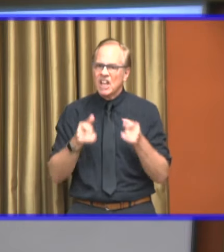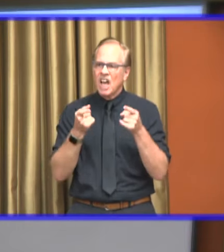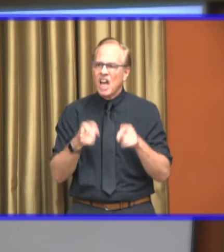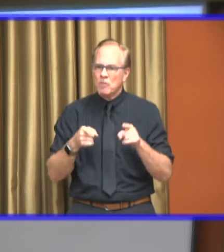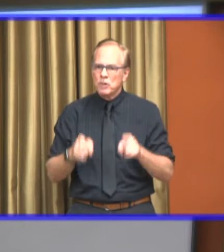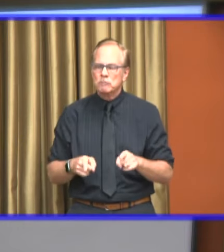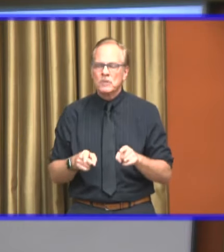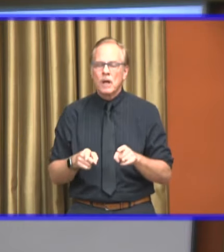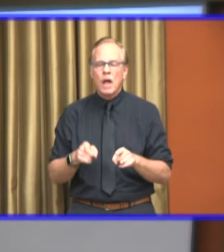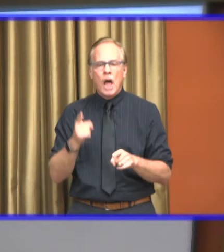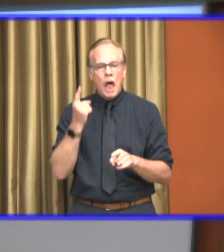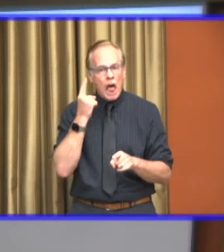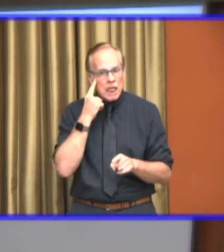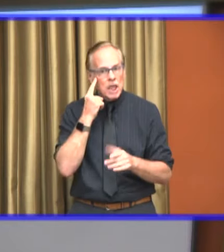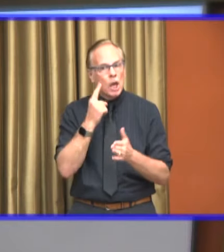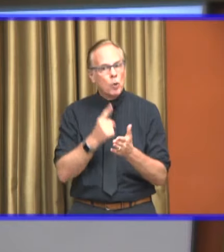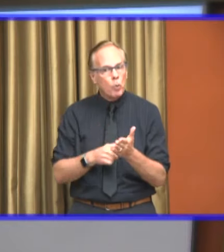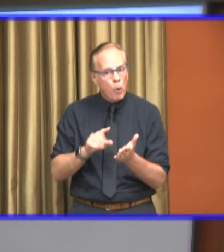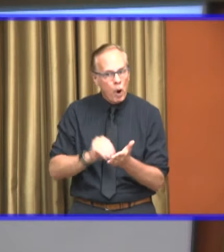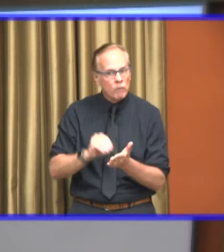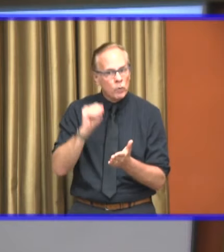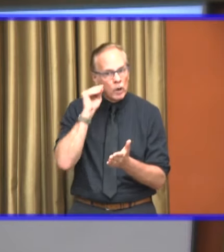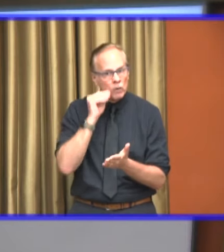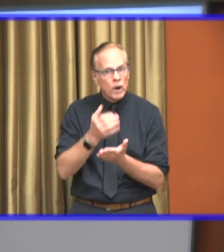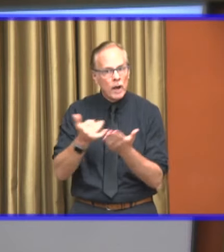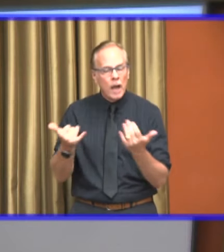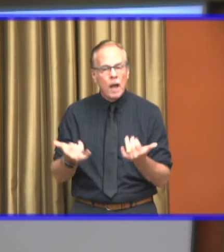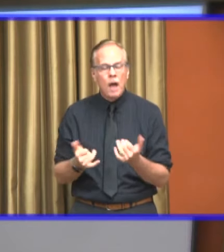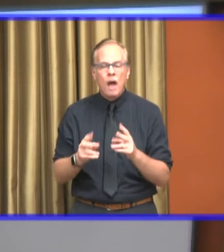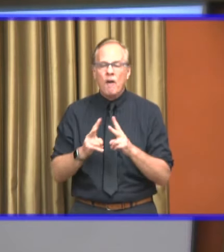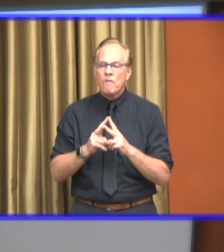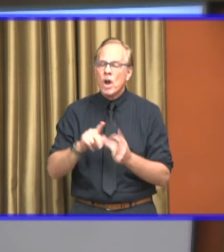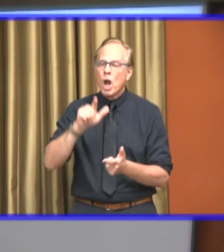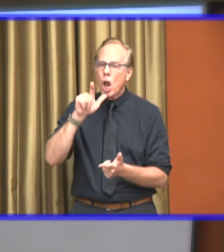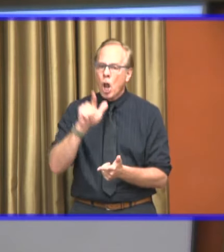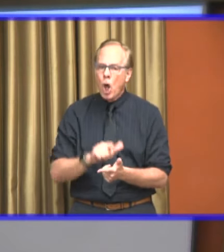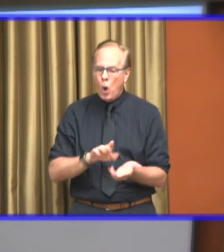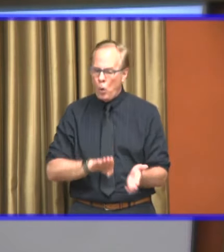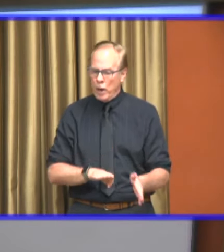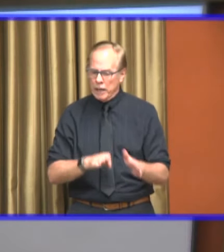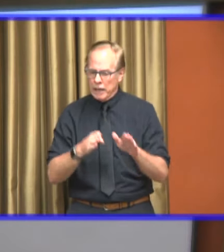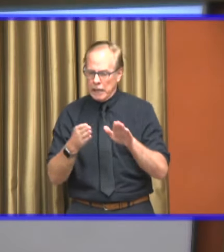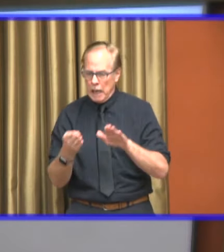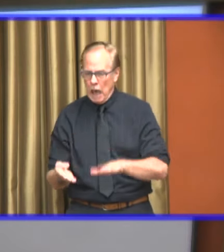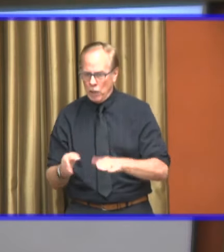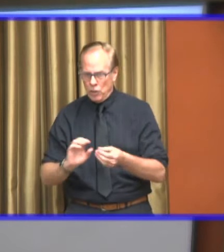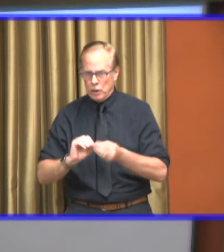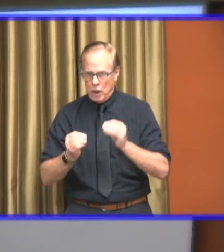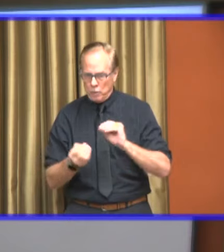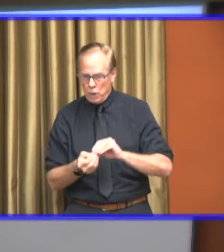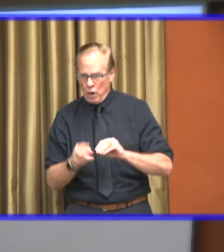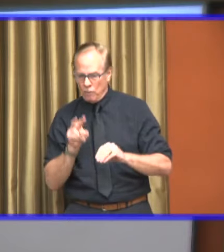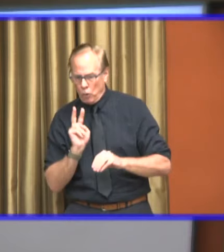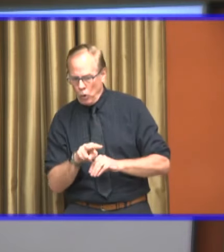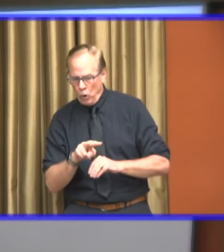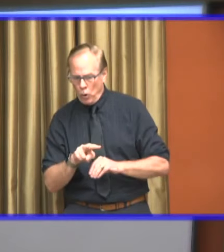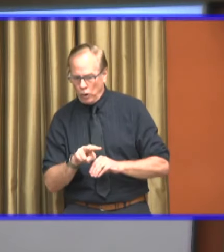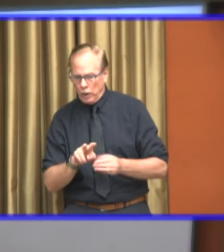With that said, I think what we've learned here is there's an extremely low mortality rate when you look at the numbers,